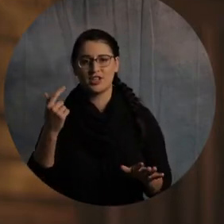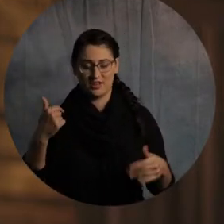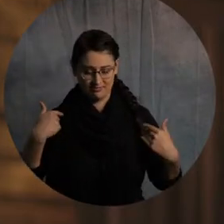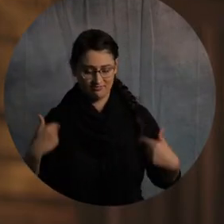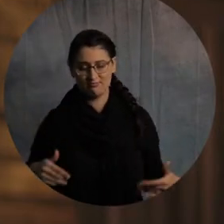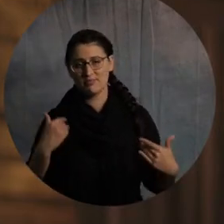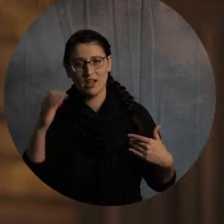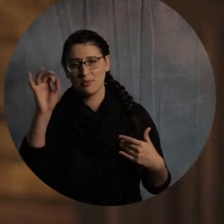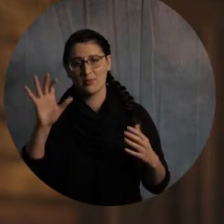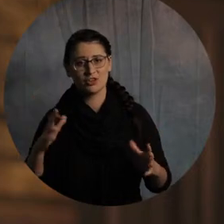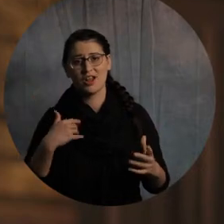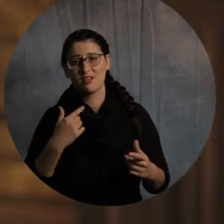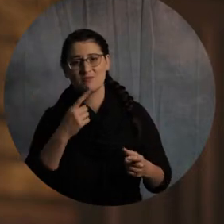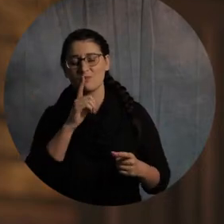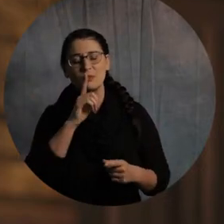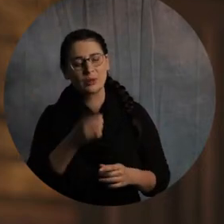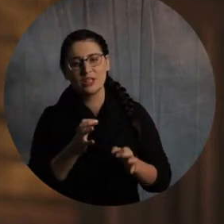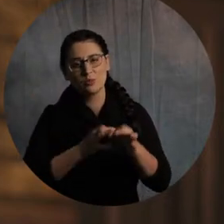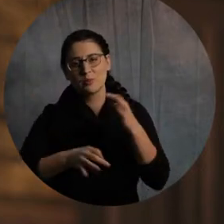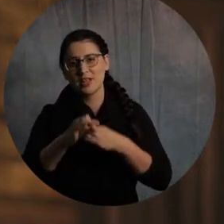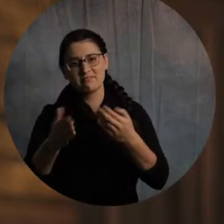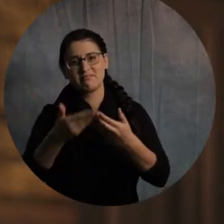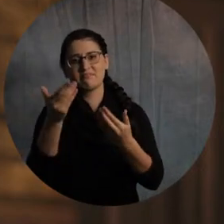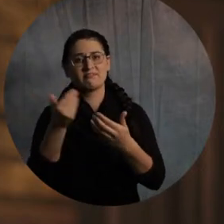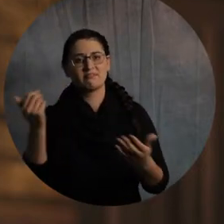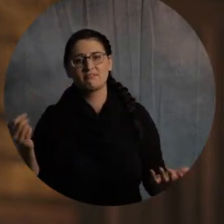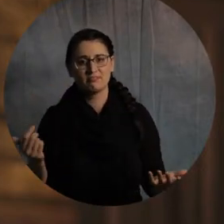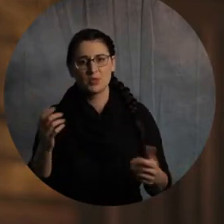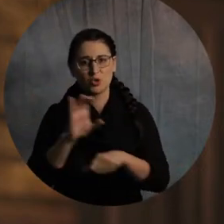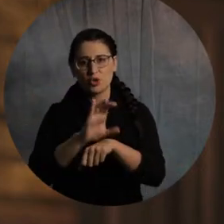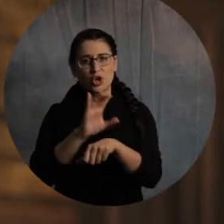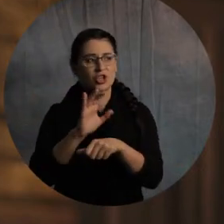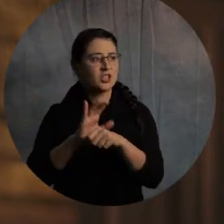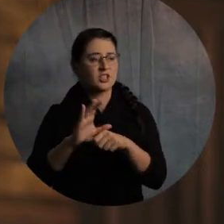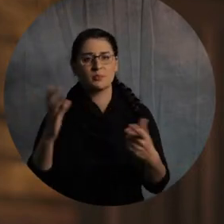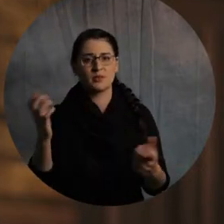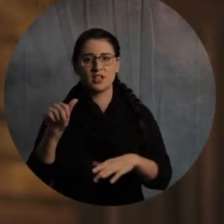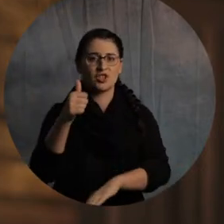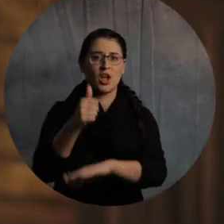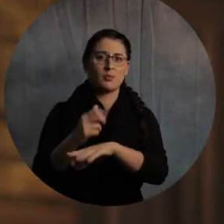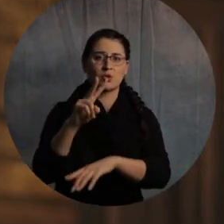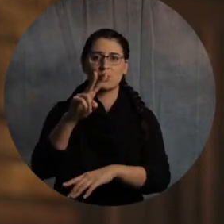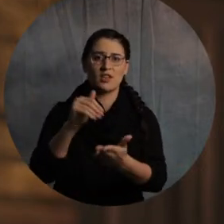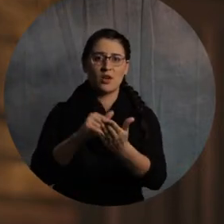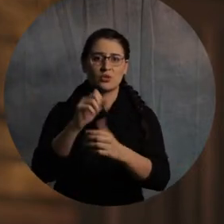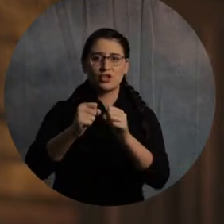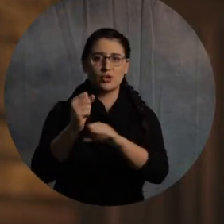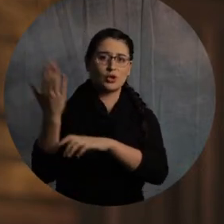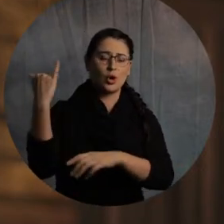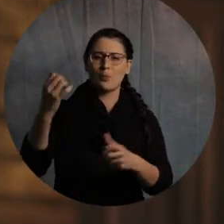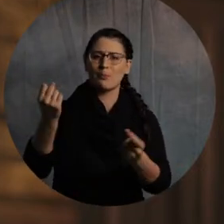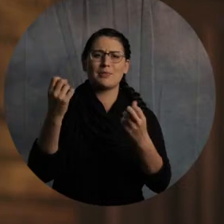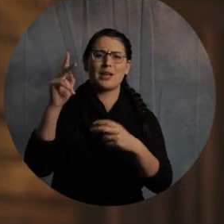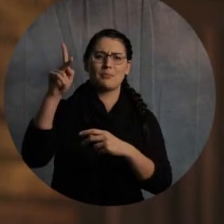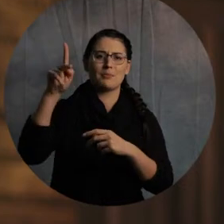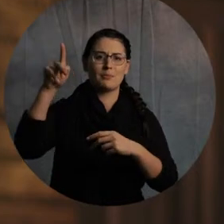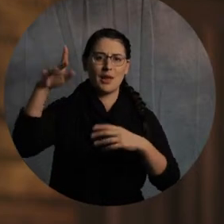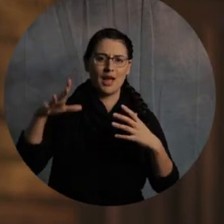There are a lot of preachers in the world. The church has been around for 2,000 years. God seems to always find somebody. You know what I'm saying? Like,